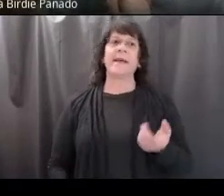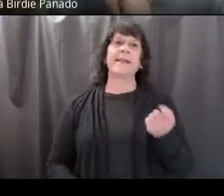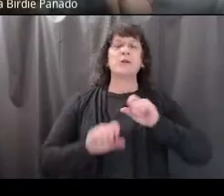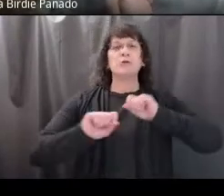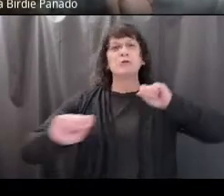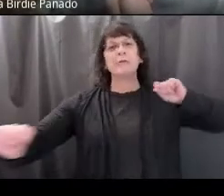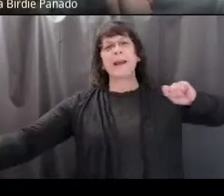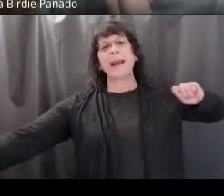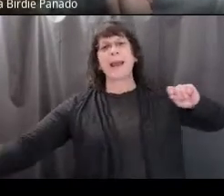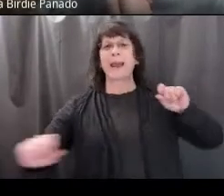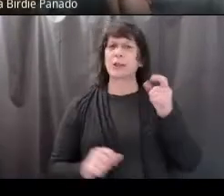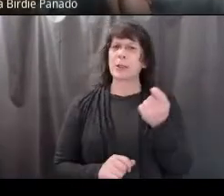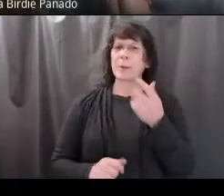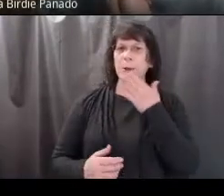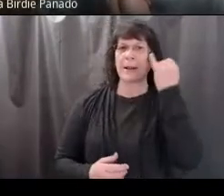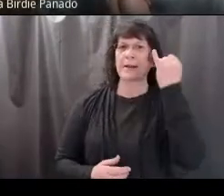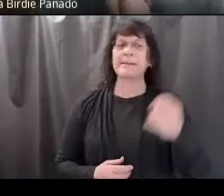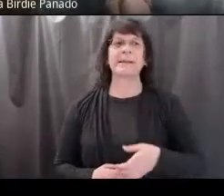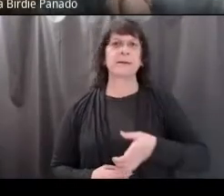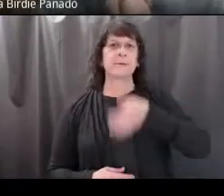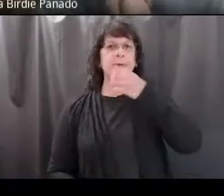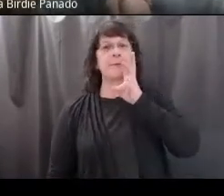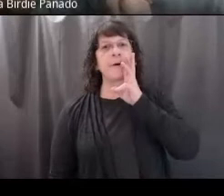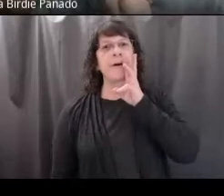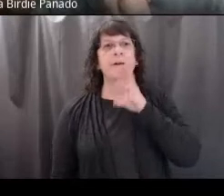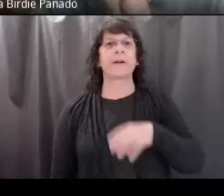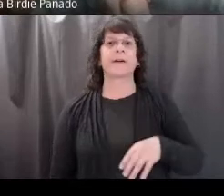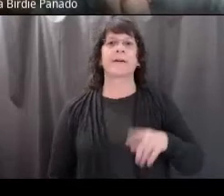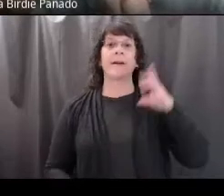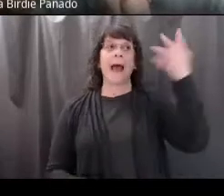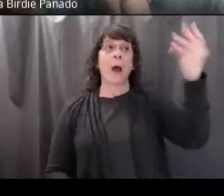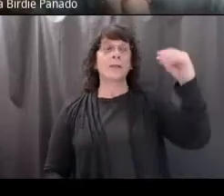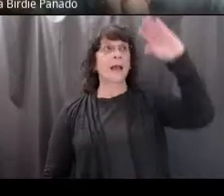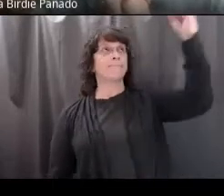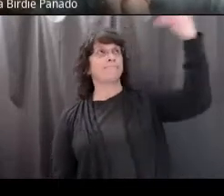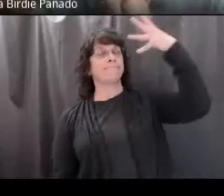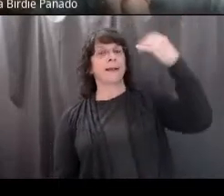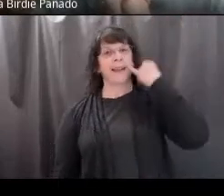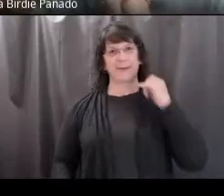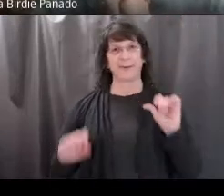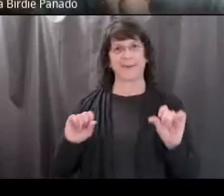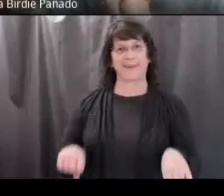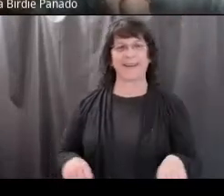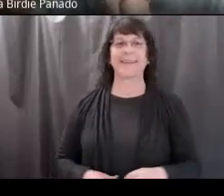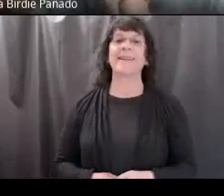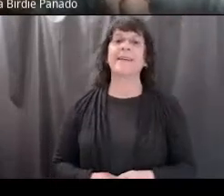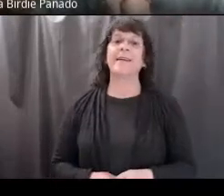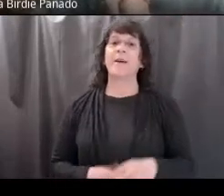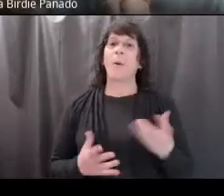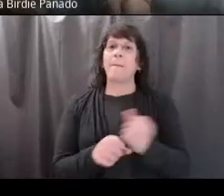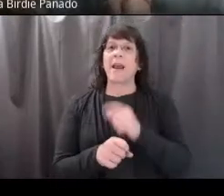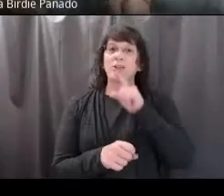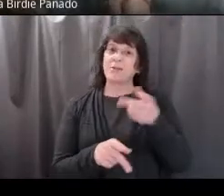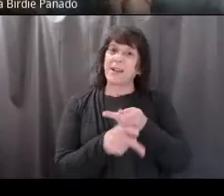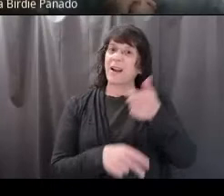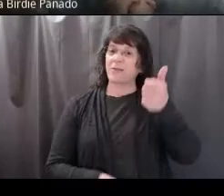of light stretching, drink some water, get some sunshine if you are able to. We want to make sure to